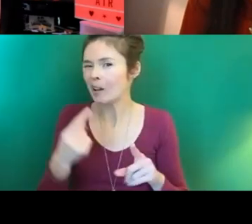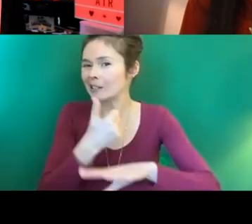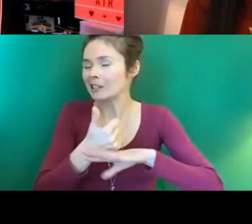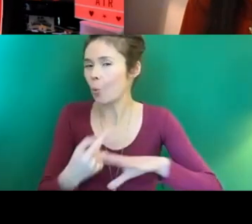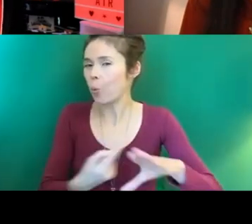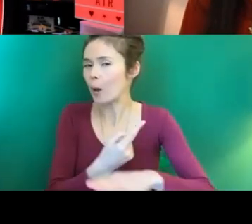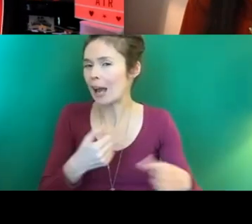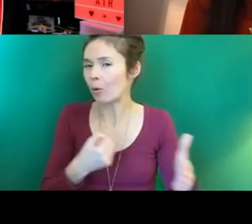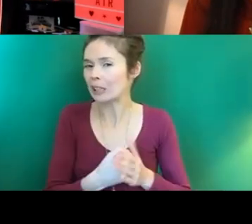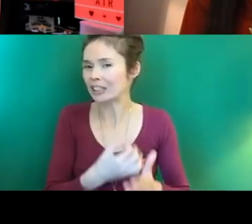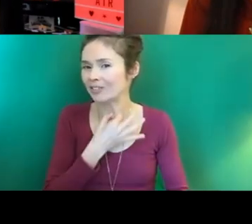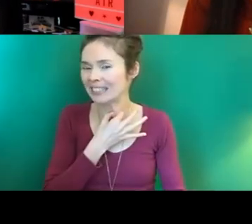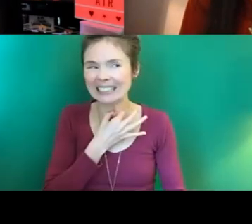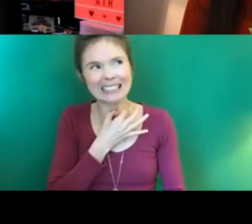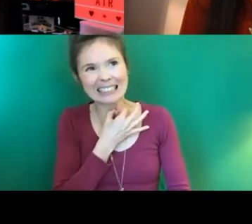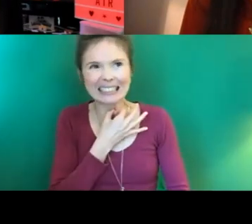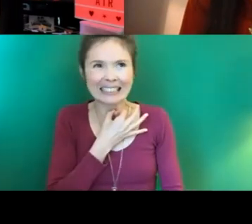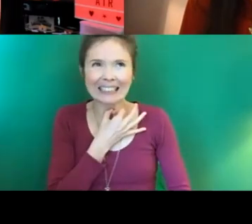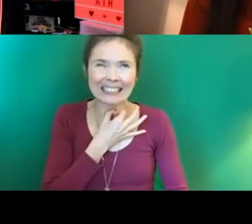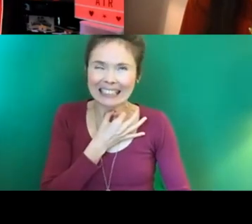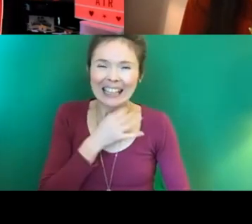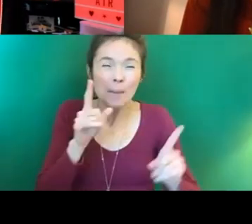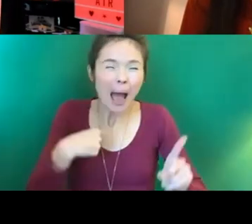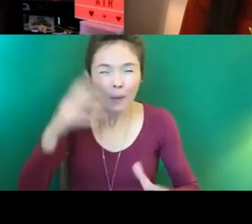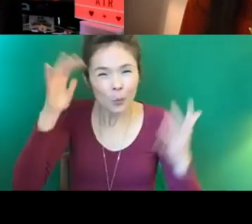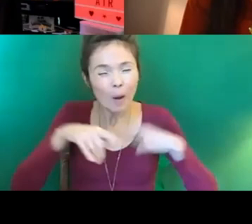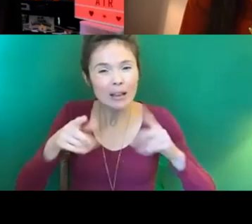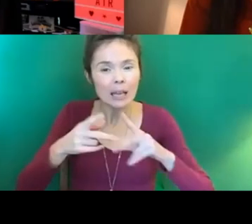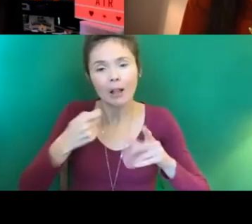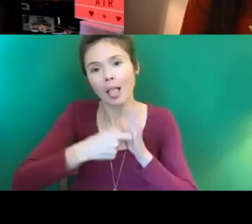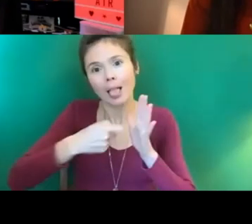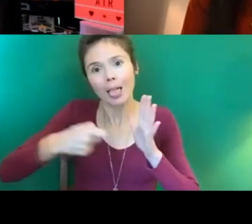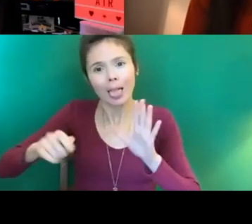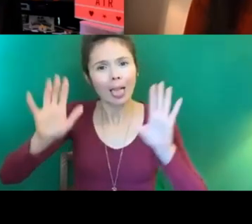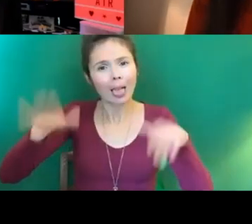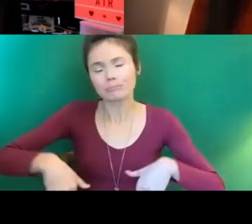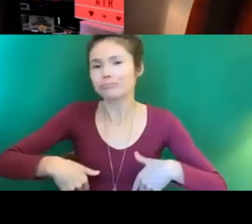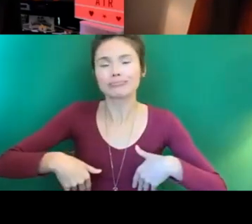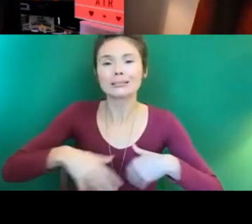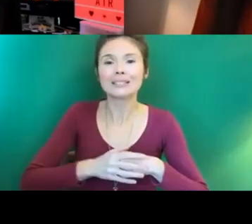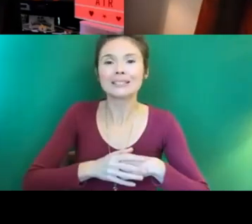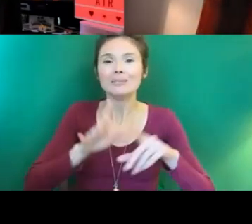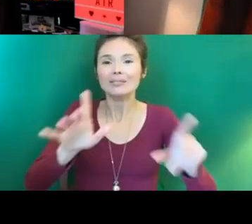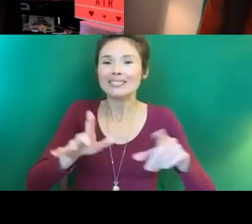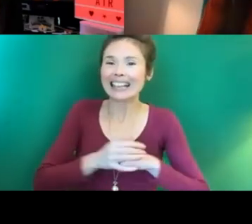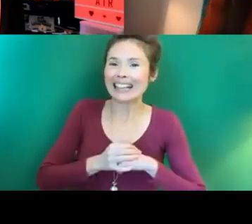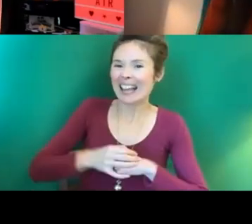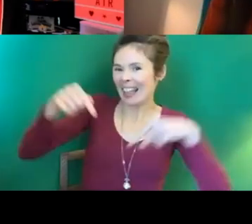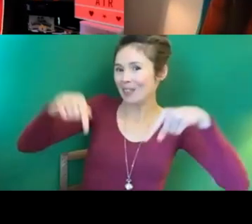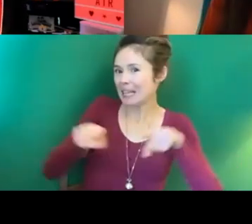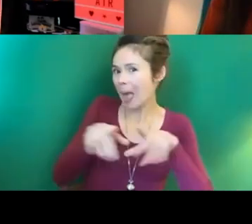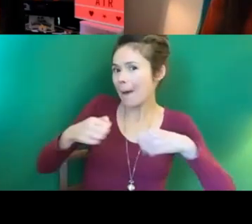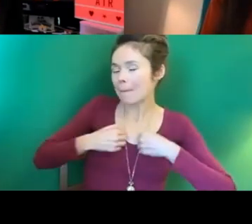didn't want it to drag on either. So it was kind of, this was my R&D, and I didn't